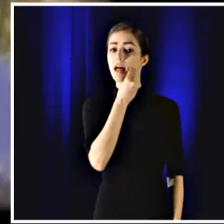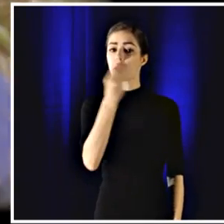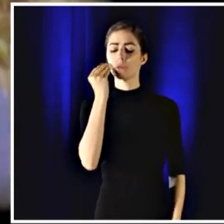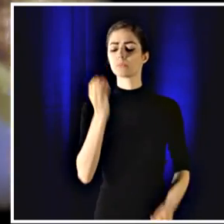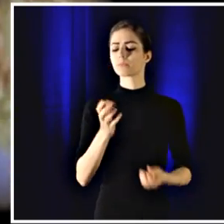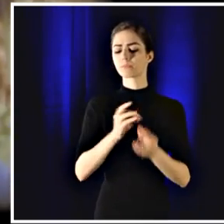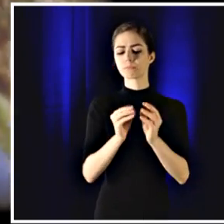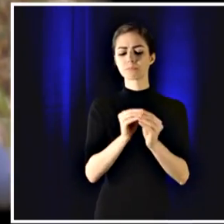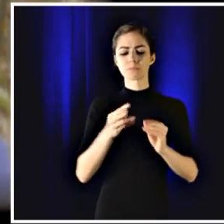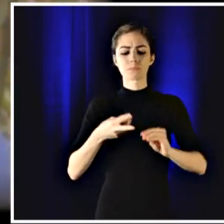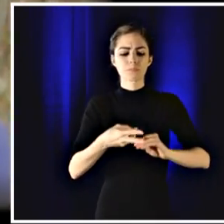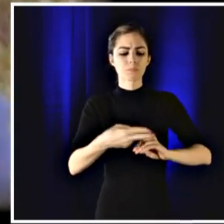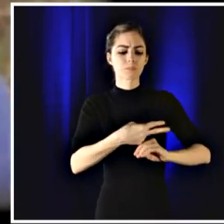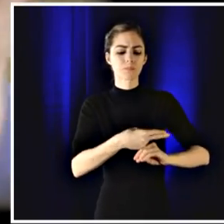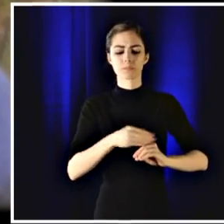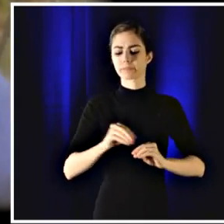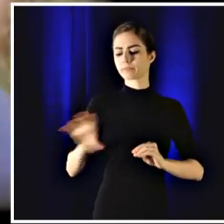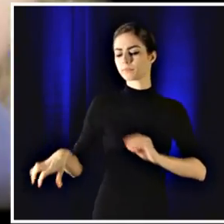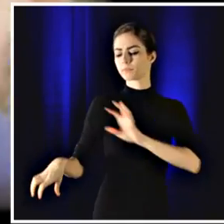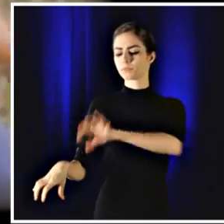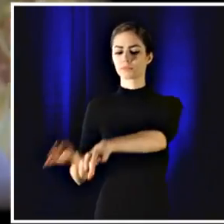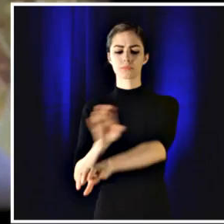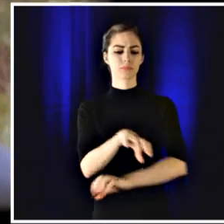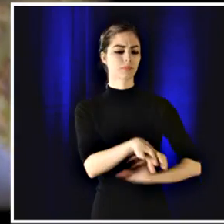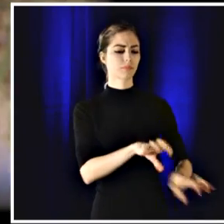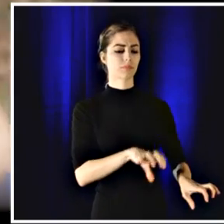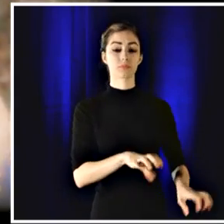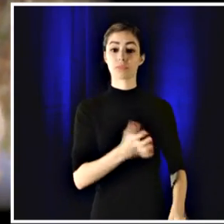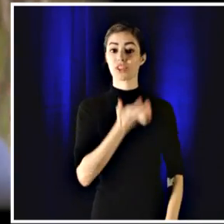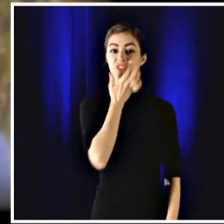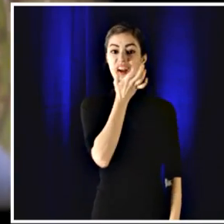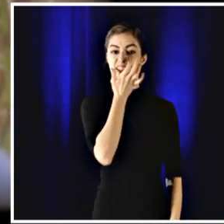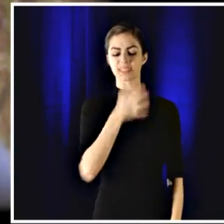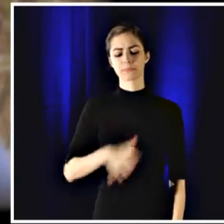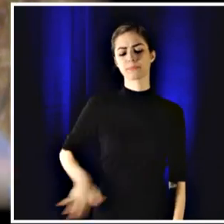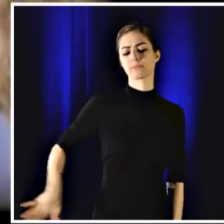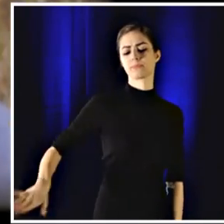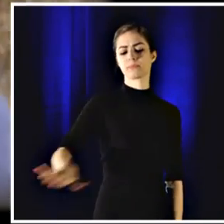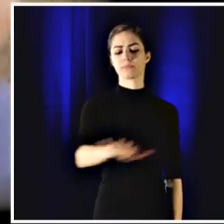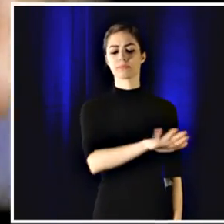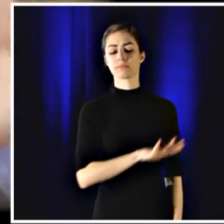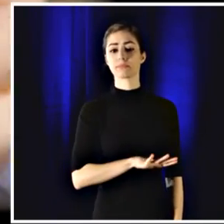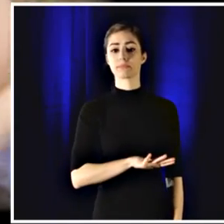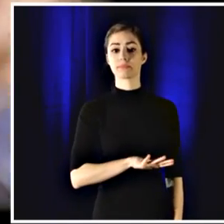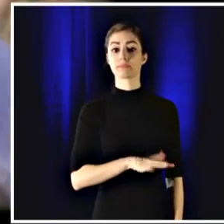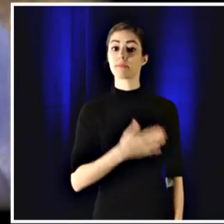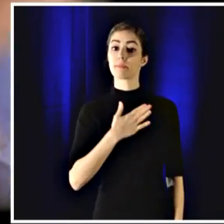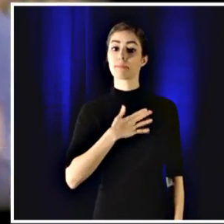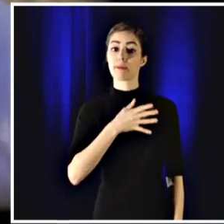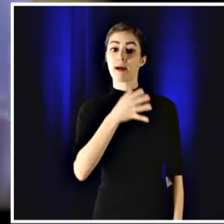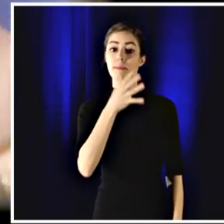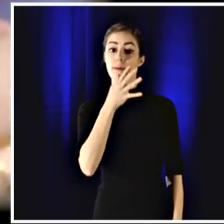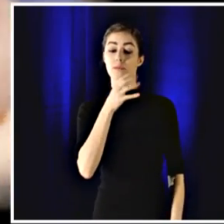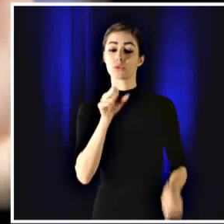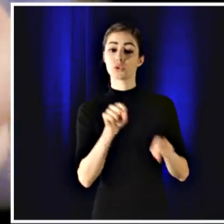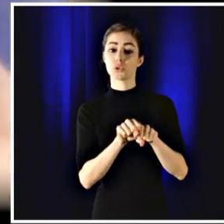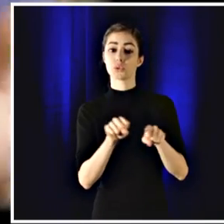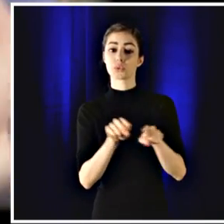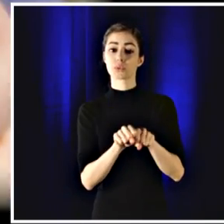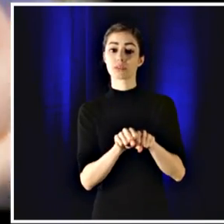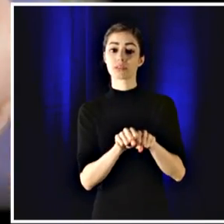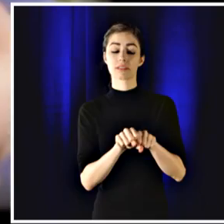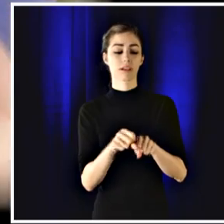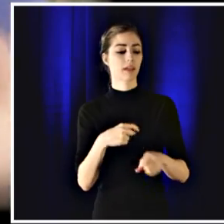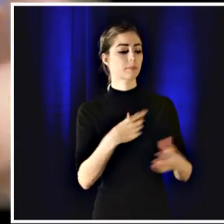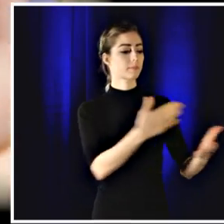me. I then picked up my mom's ruby slippers, I placed them over my heart, and I laid down and